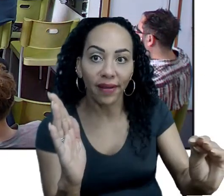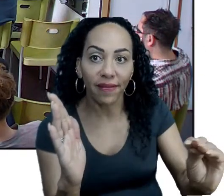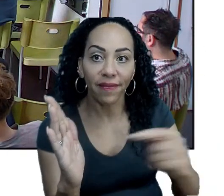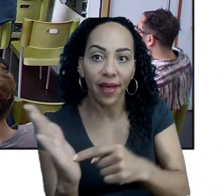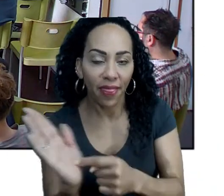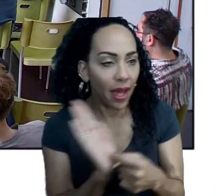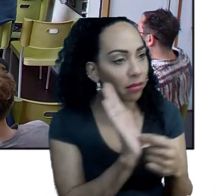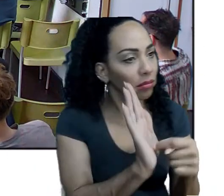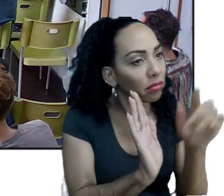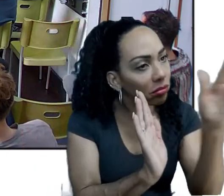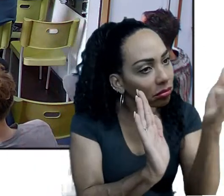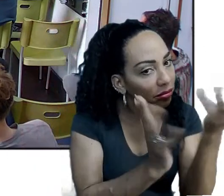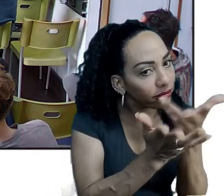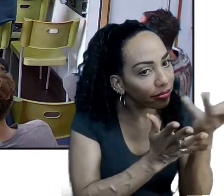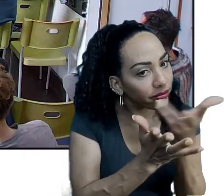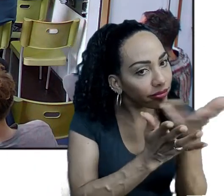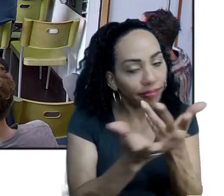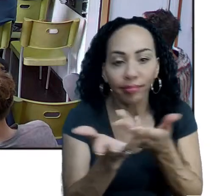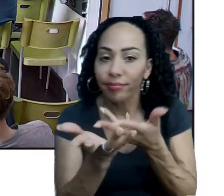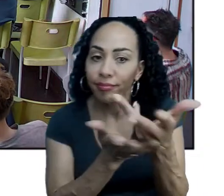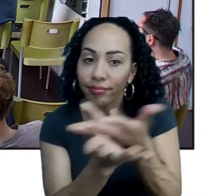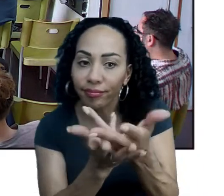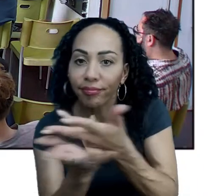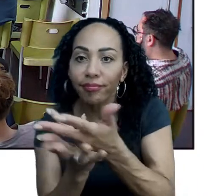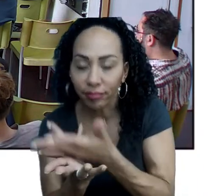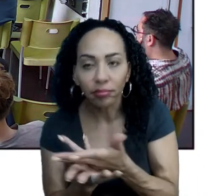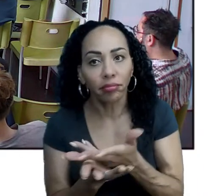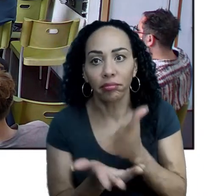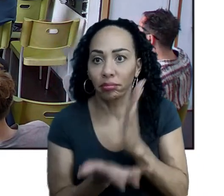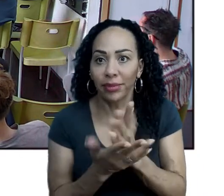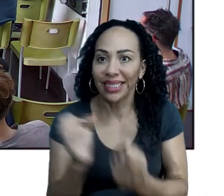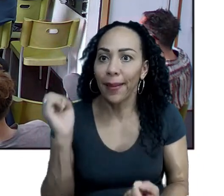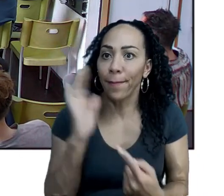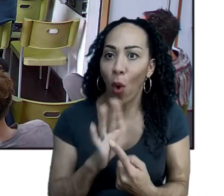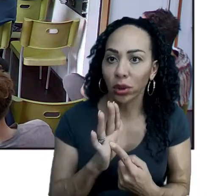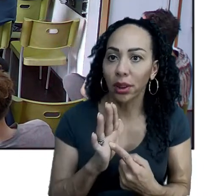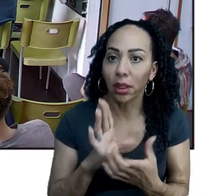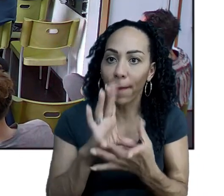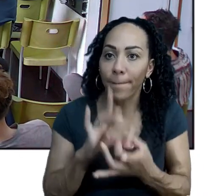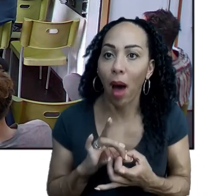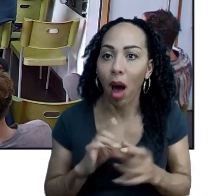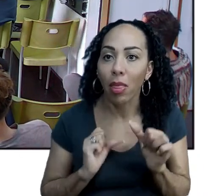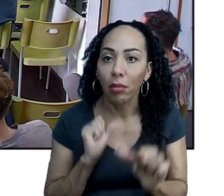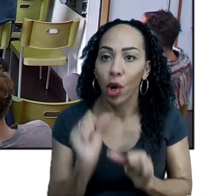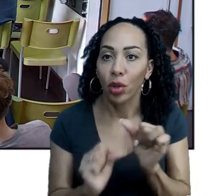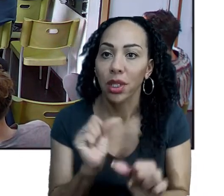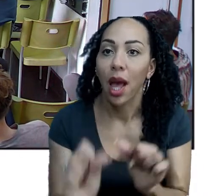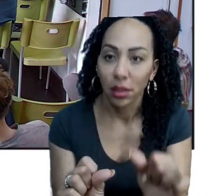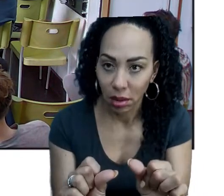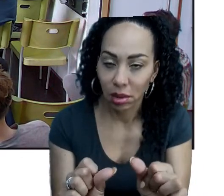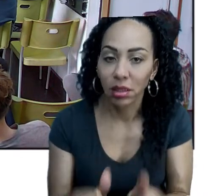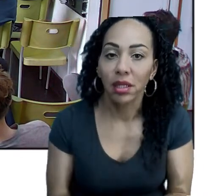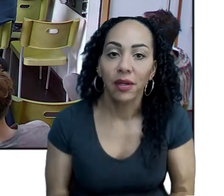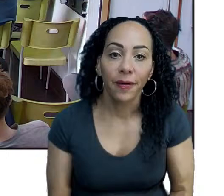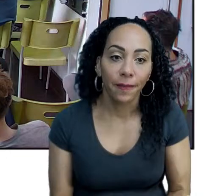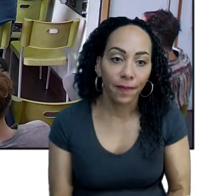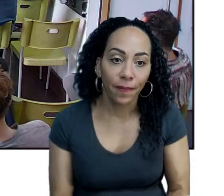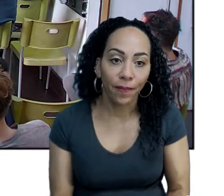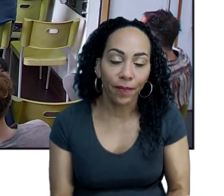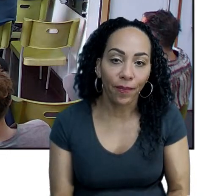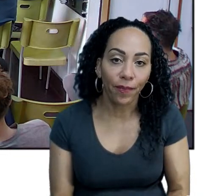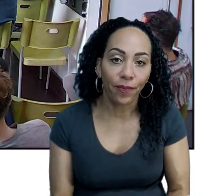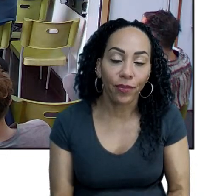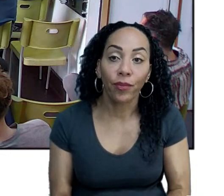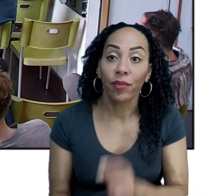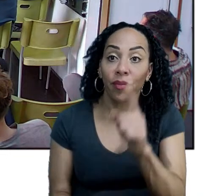there. Absolutely, you know, it's a crucial part of it, and it's also something that on a lesson